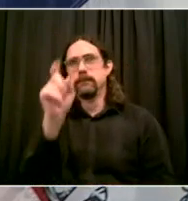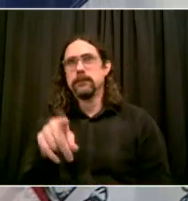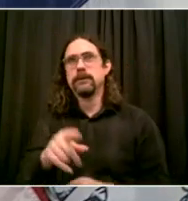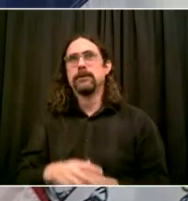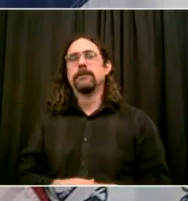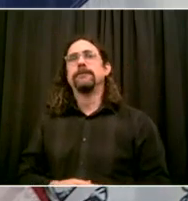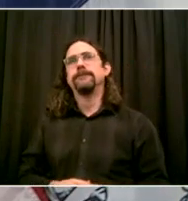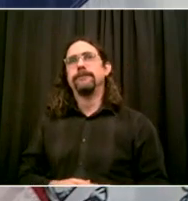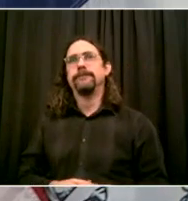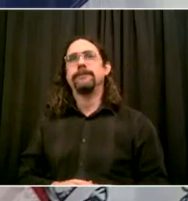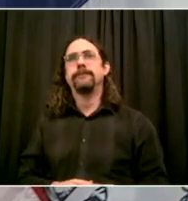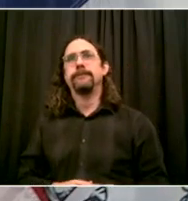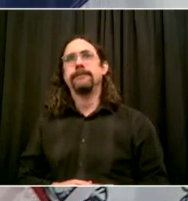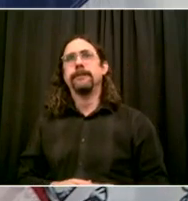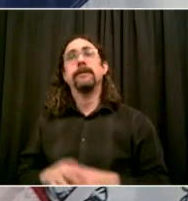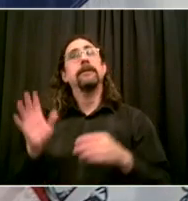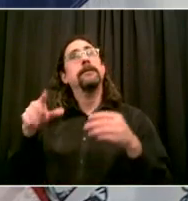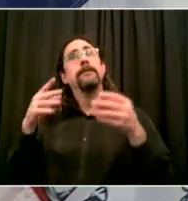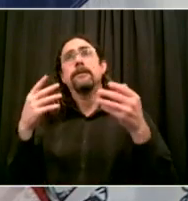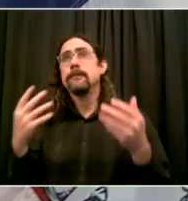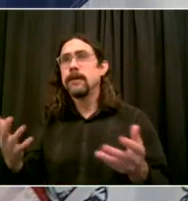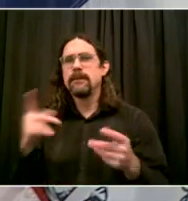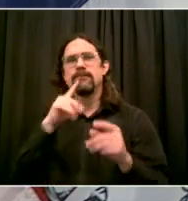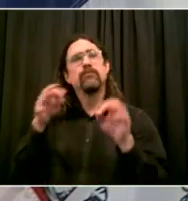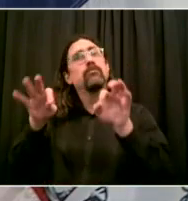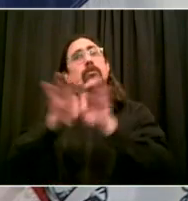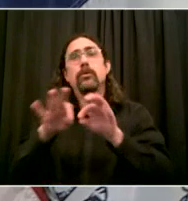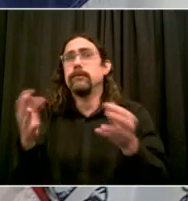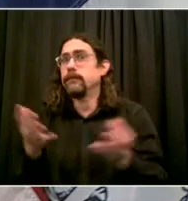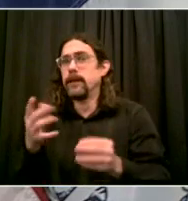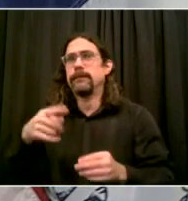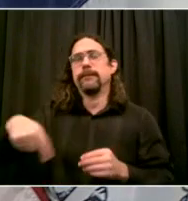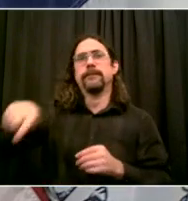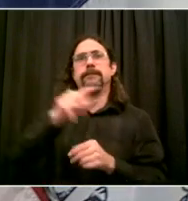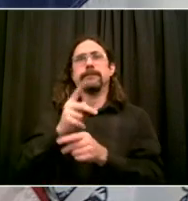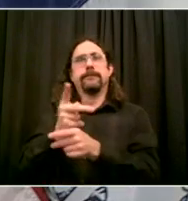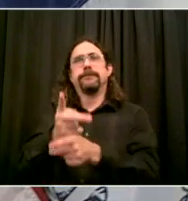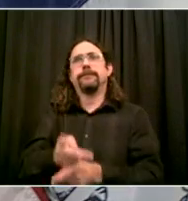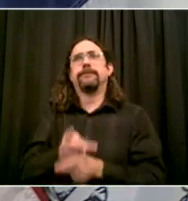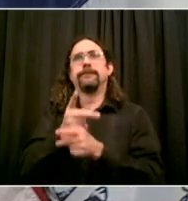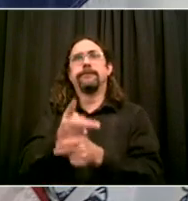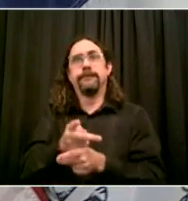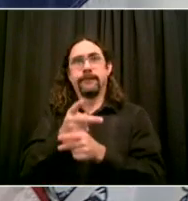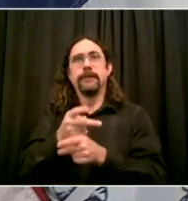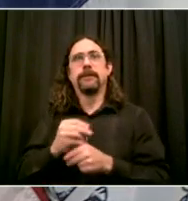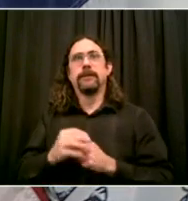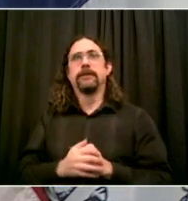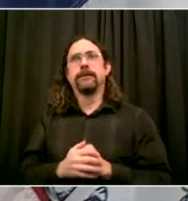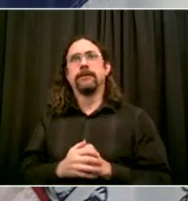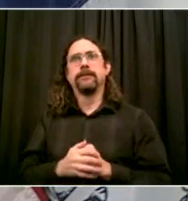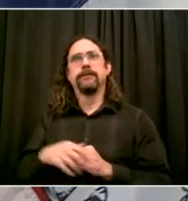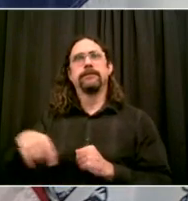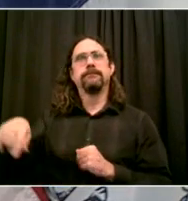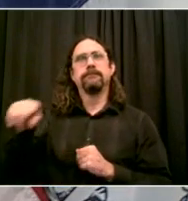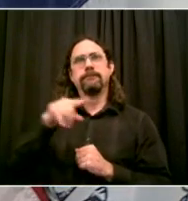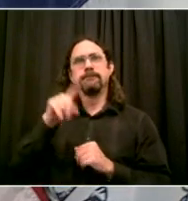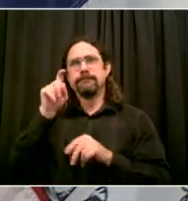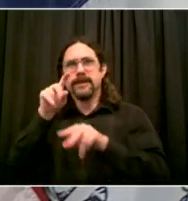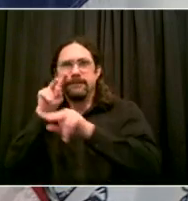looking at some areas where we want to make sure there's focused testing and